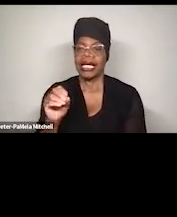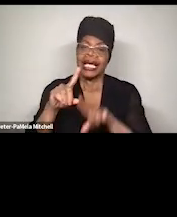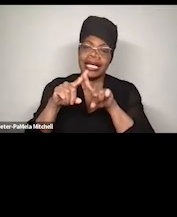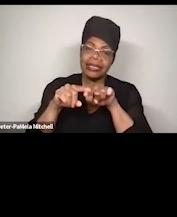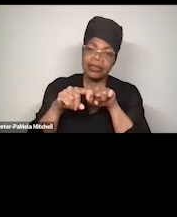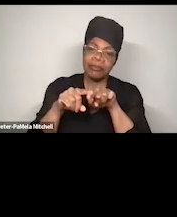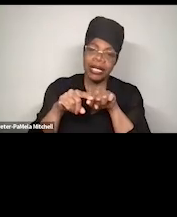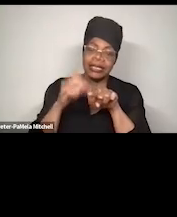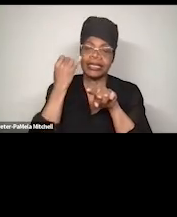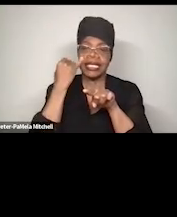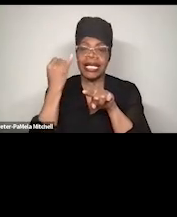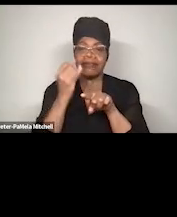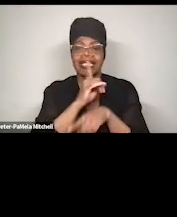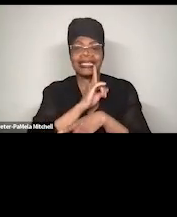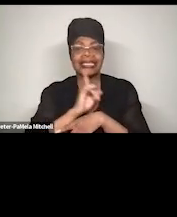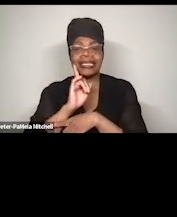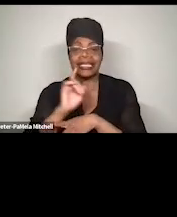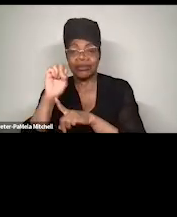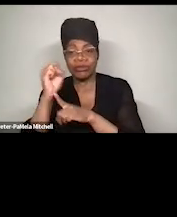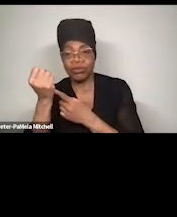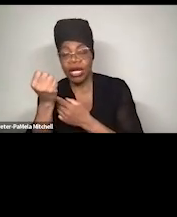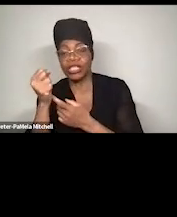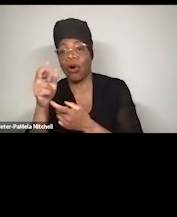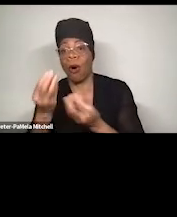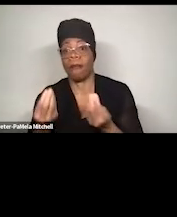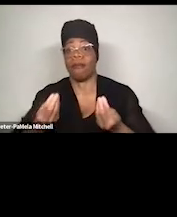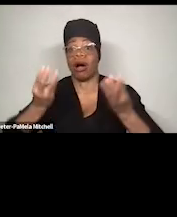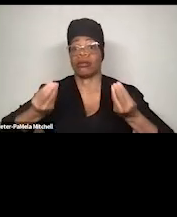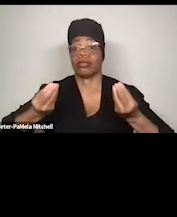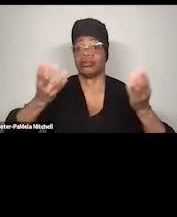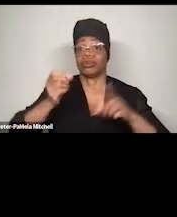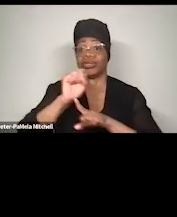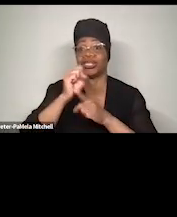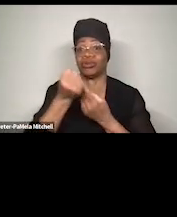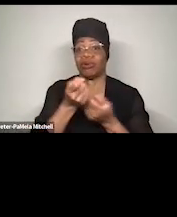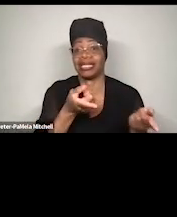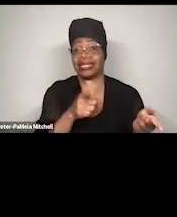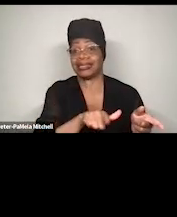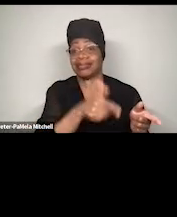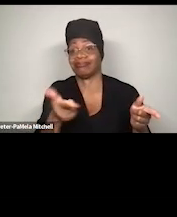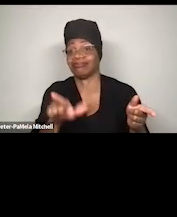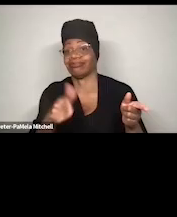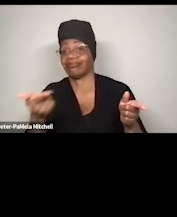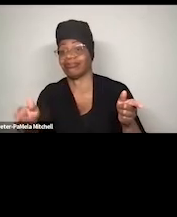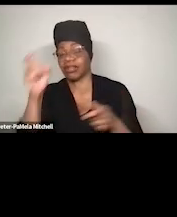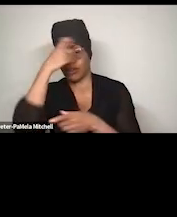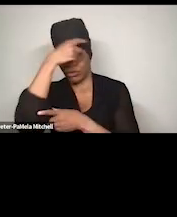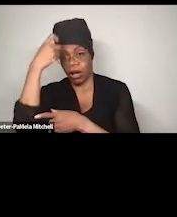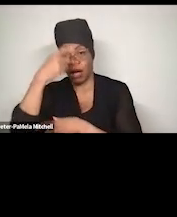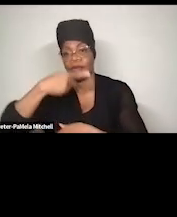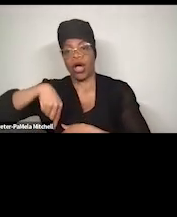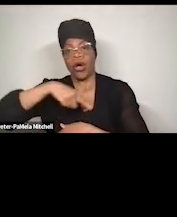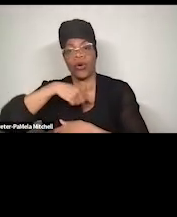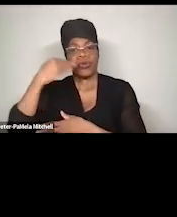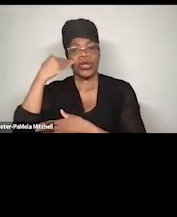on if there's a single incident or a multiple incidents of trauma, but we know somebody experiencing